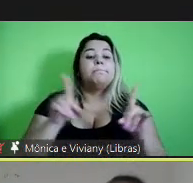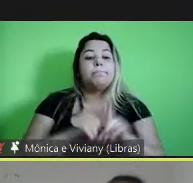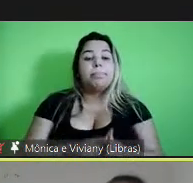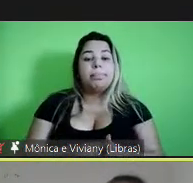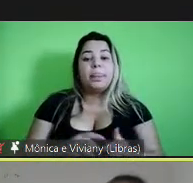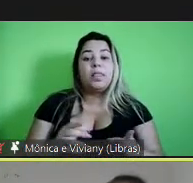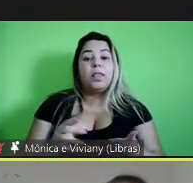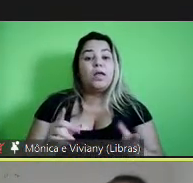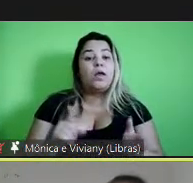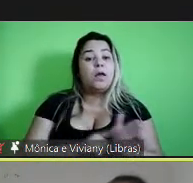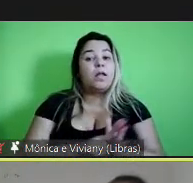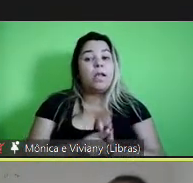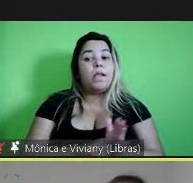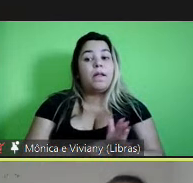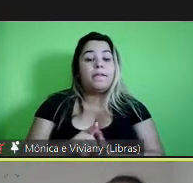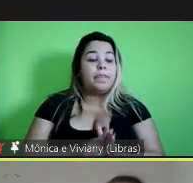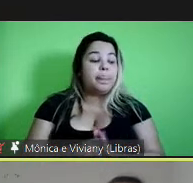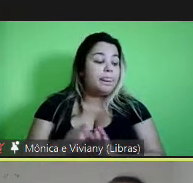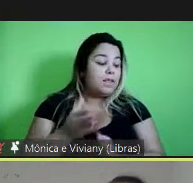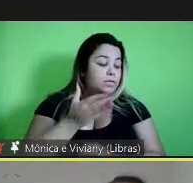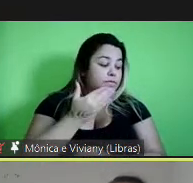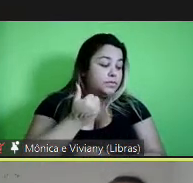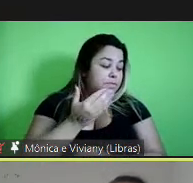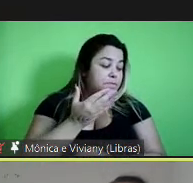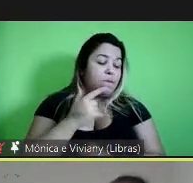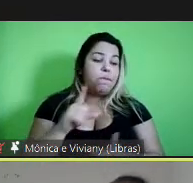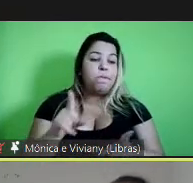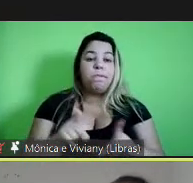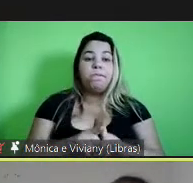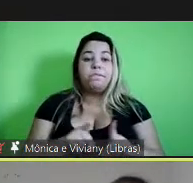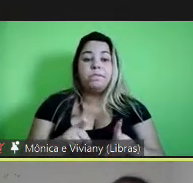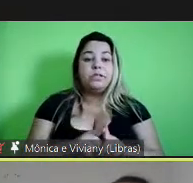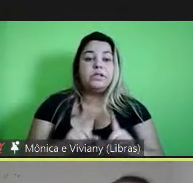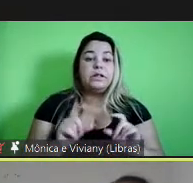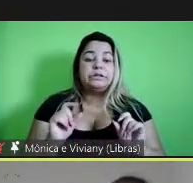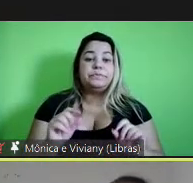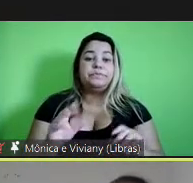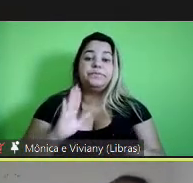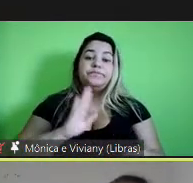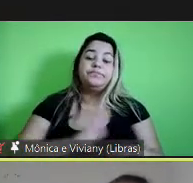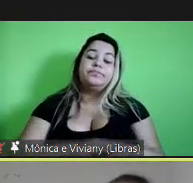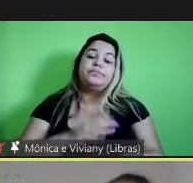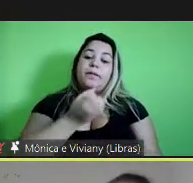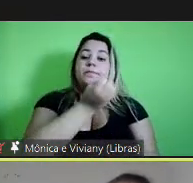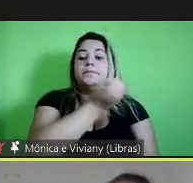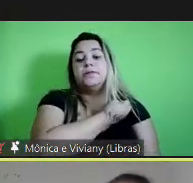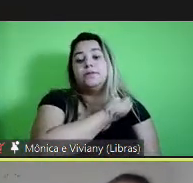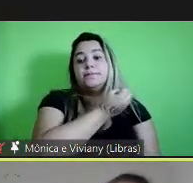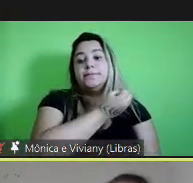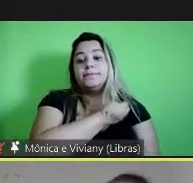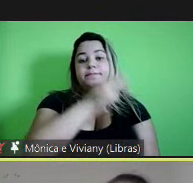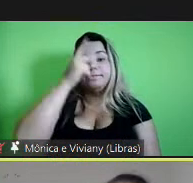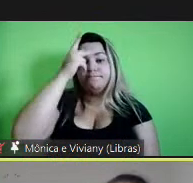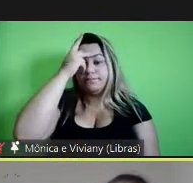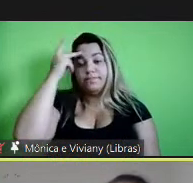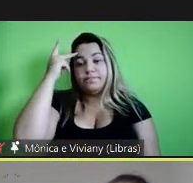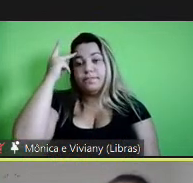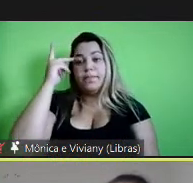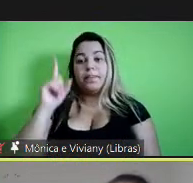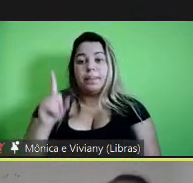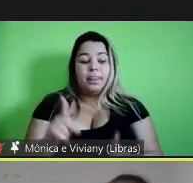promotion and the raising of the situation and consumption is done with more numbers of